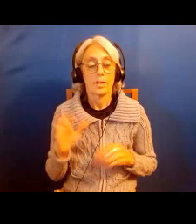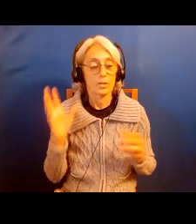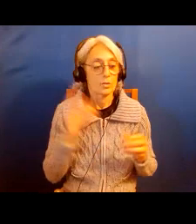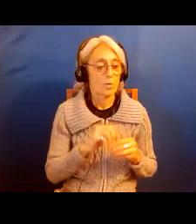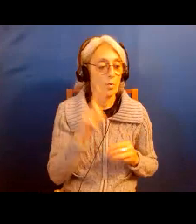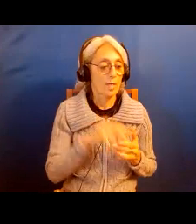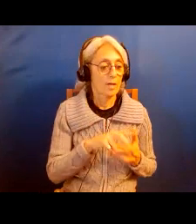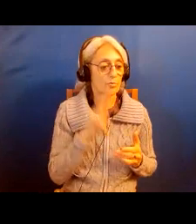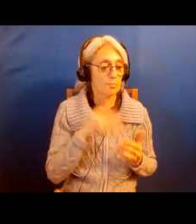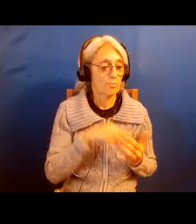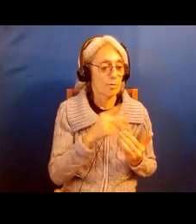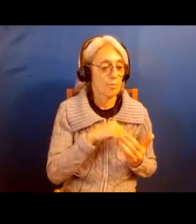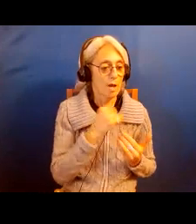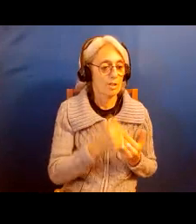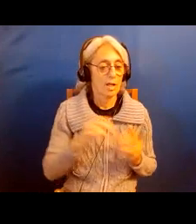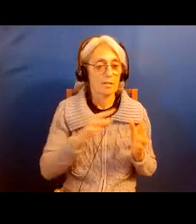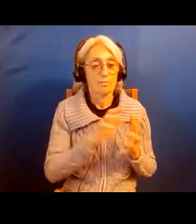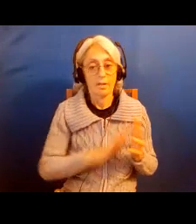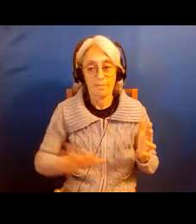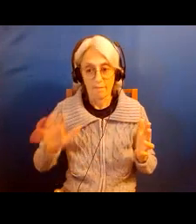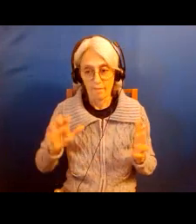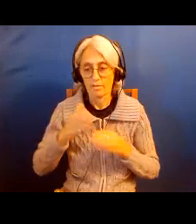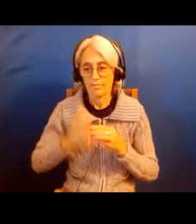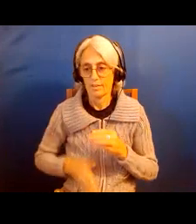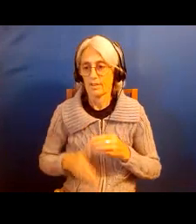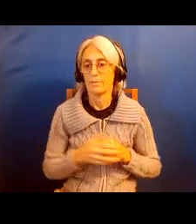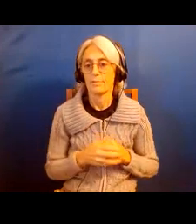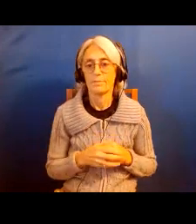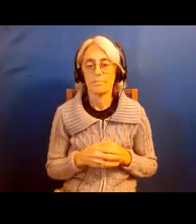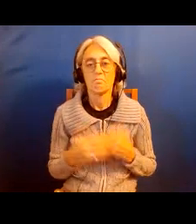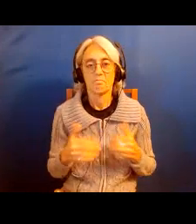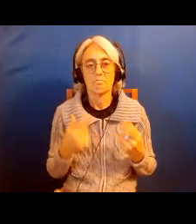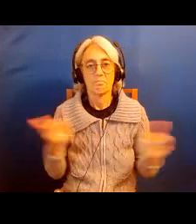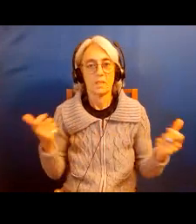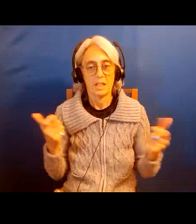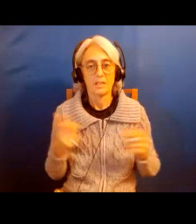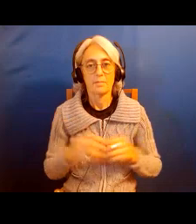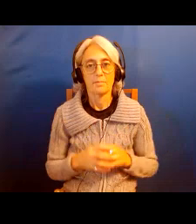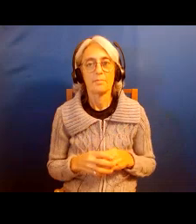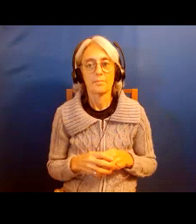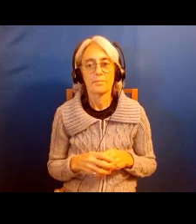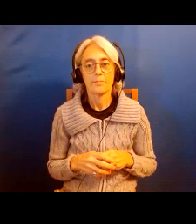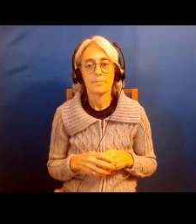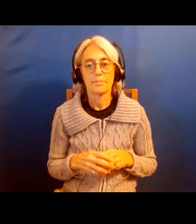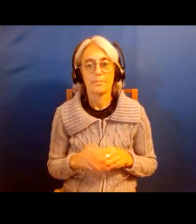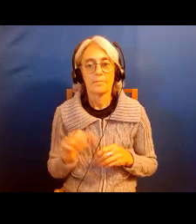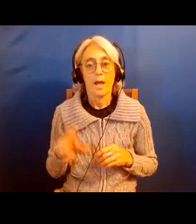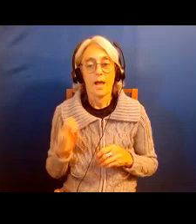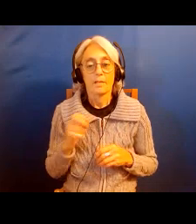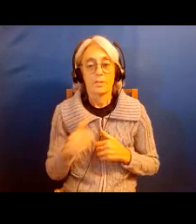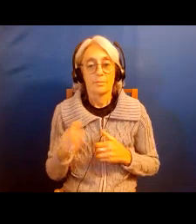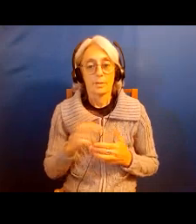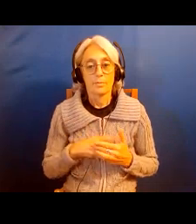program projects have been completed. This is a big accomplishment considering the Active Transportation Program funds all